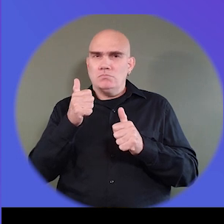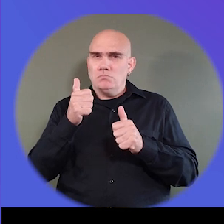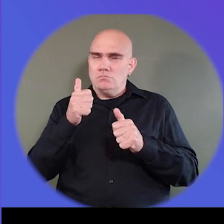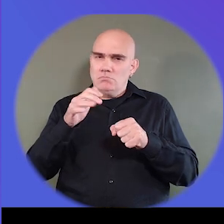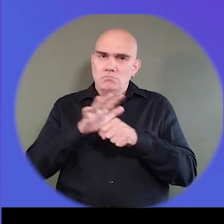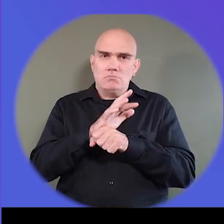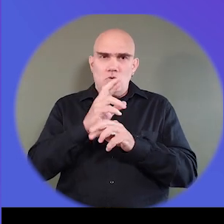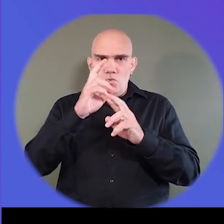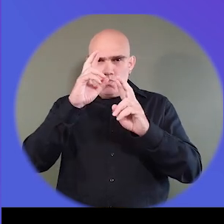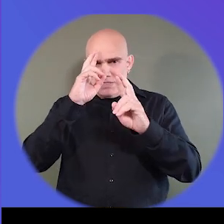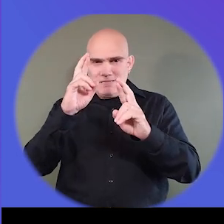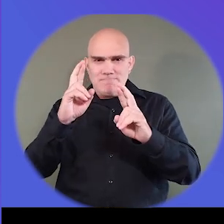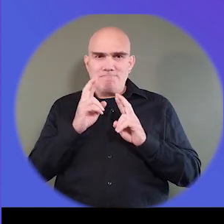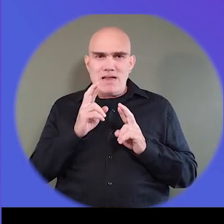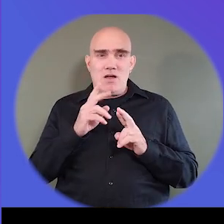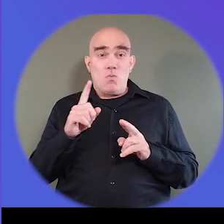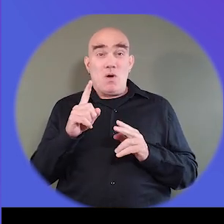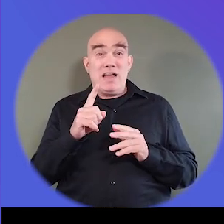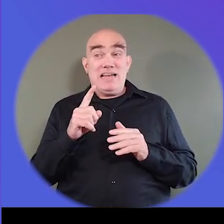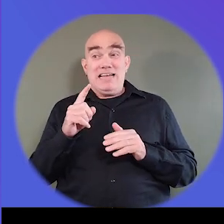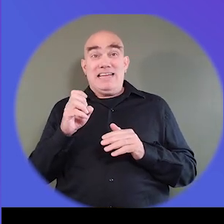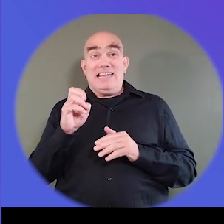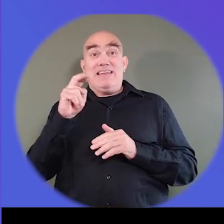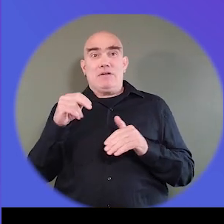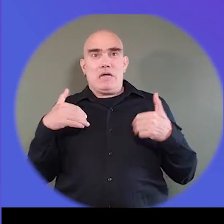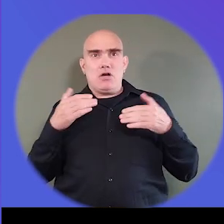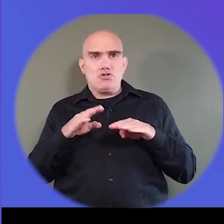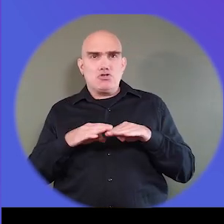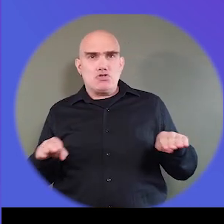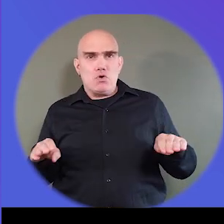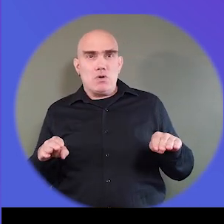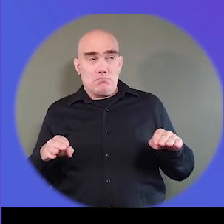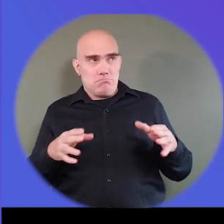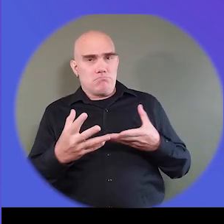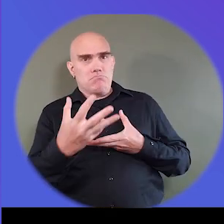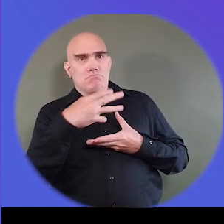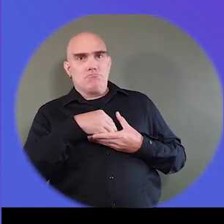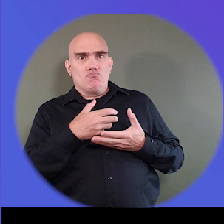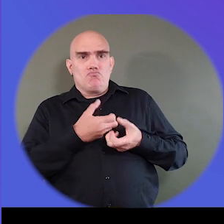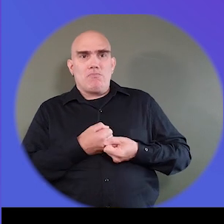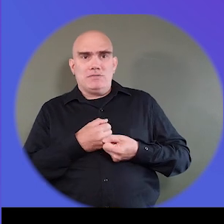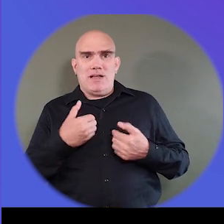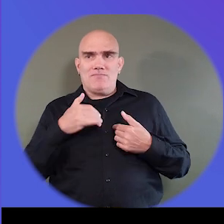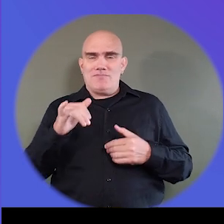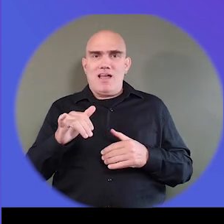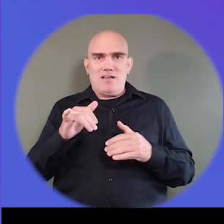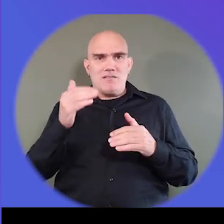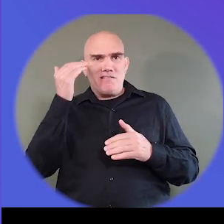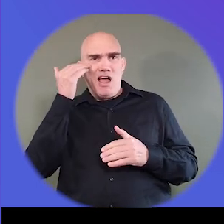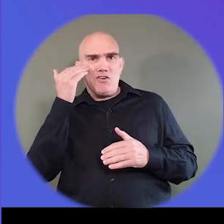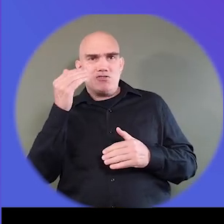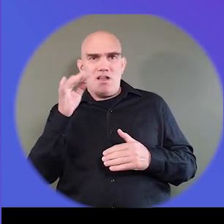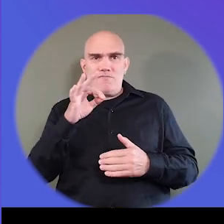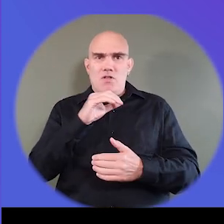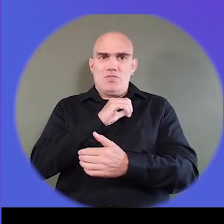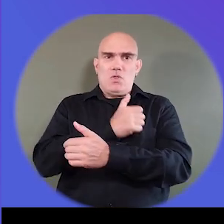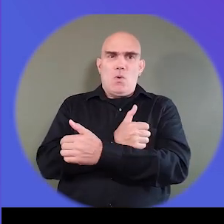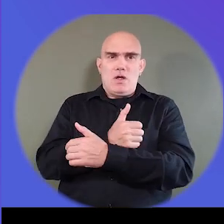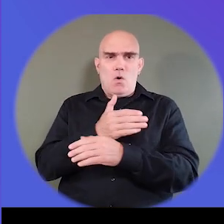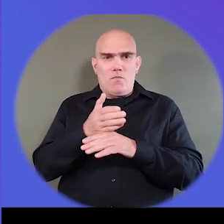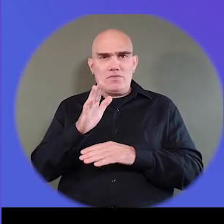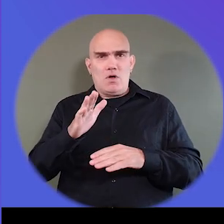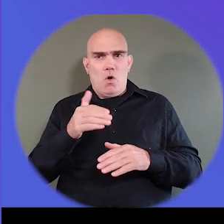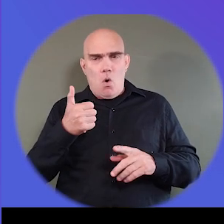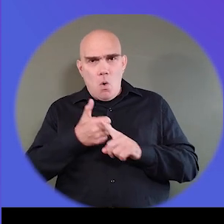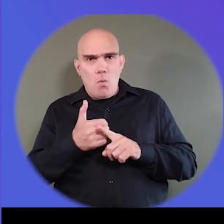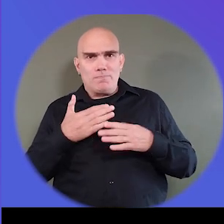utmost respect, where even young children are entrusted with that knowledge of authority over their